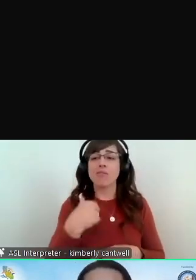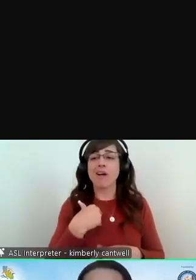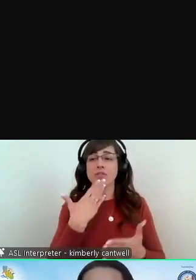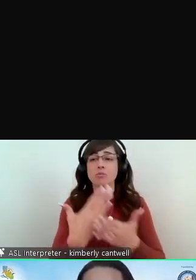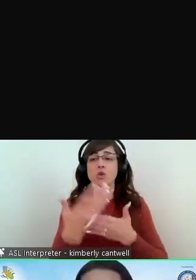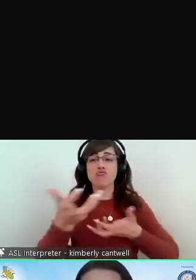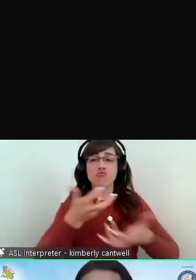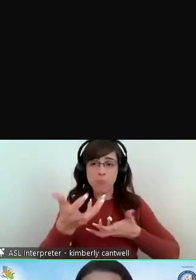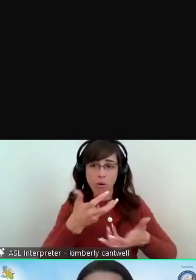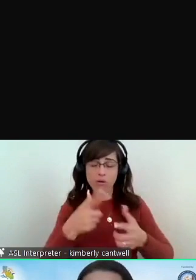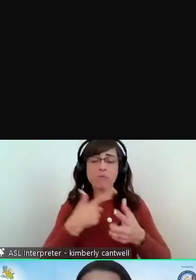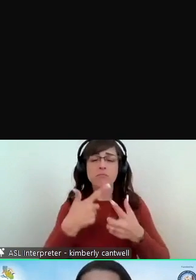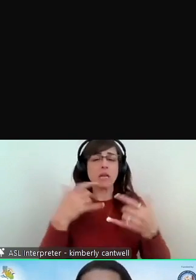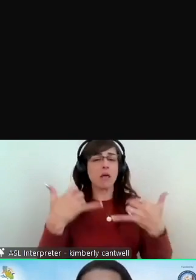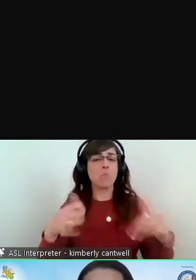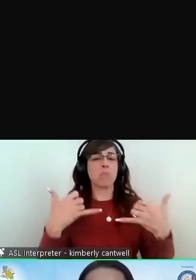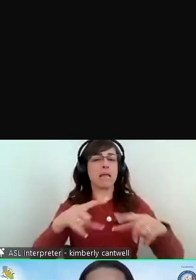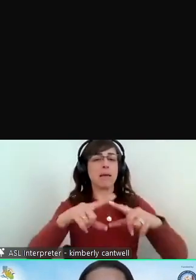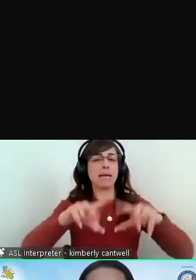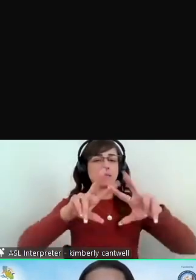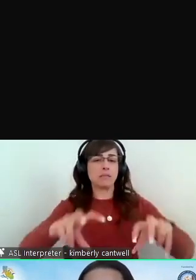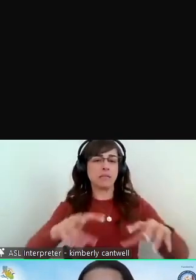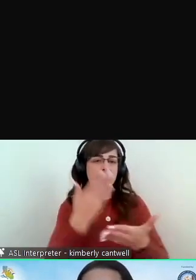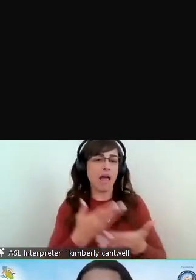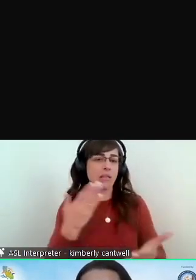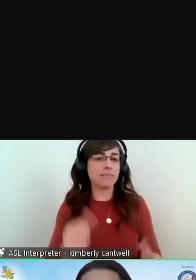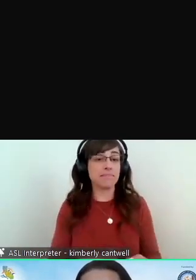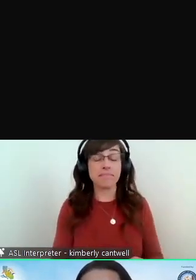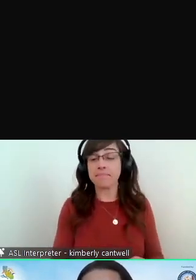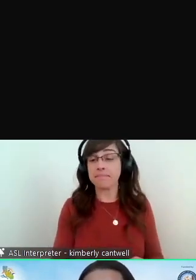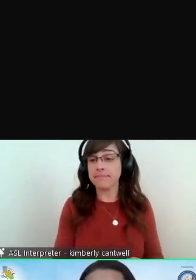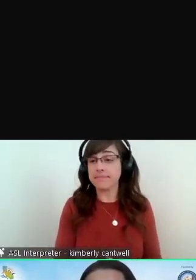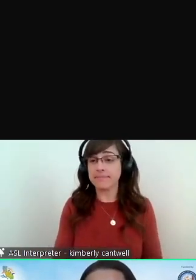good rapport, then I think the play-based assessment is valid.